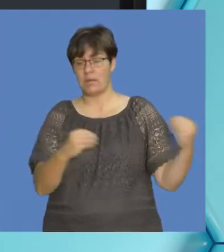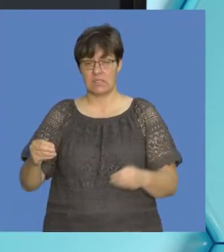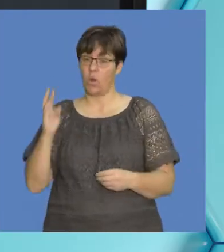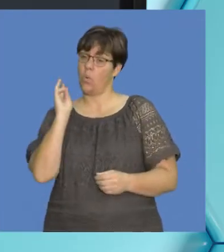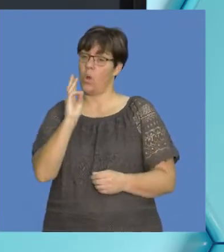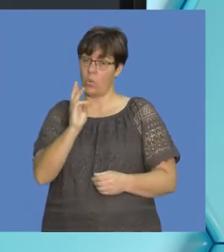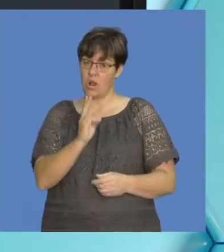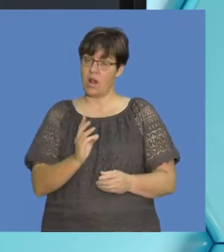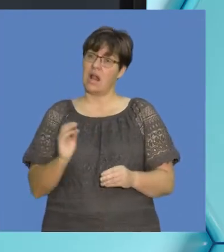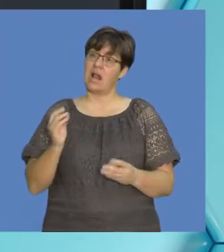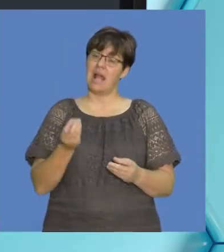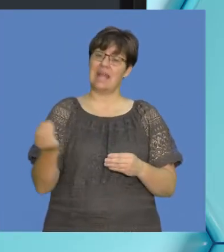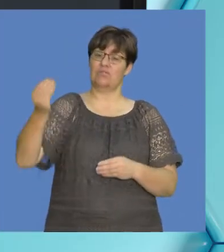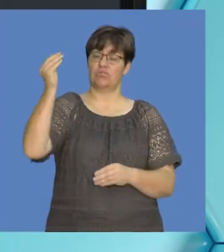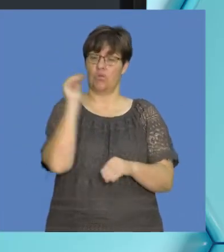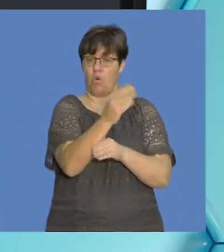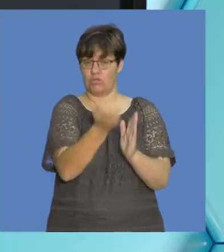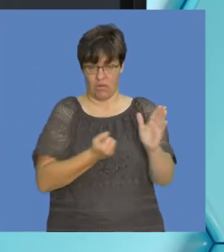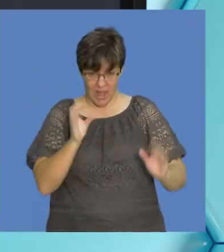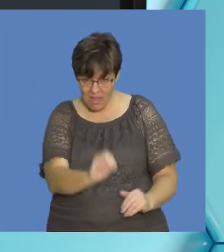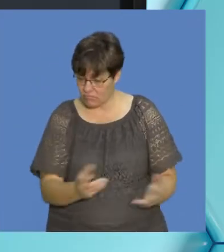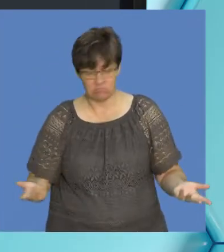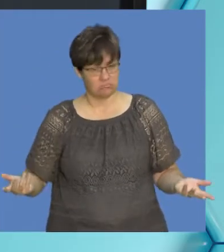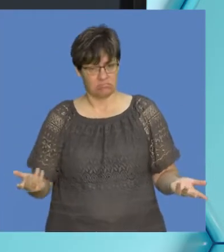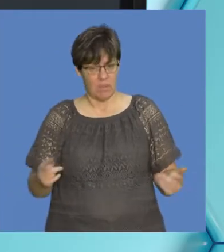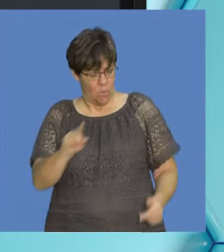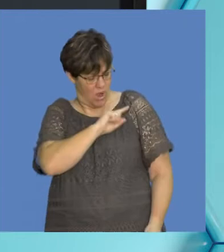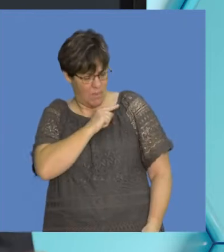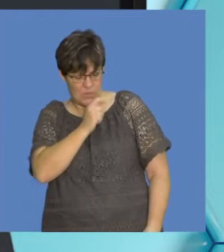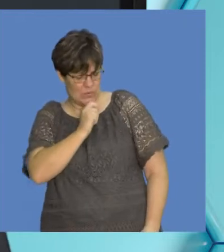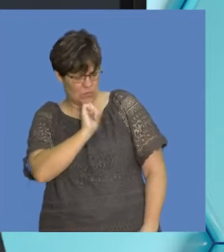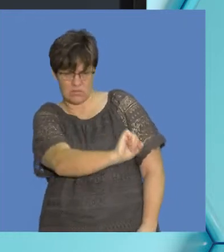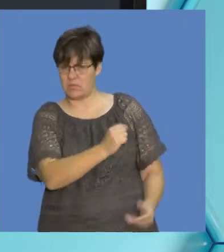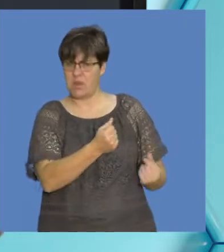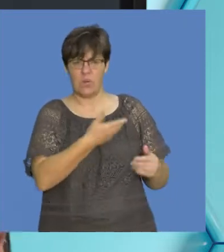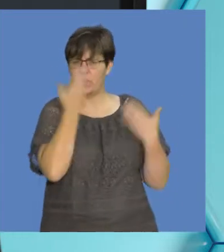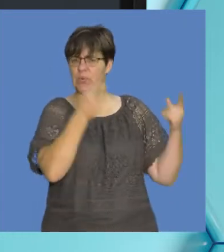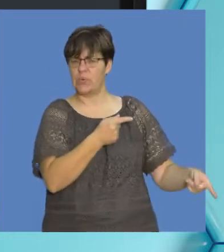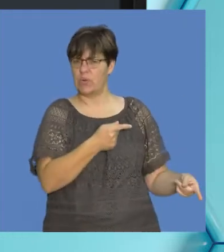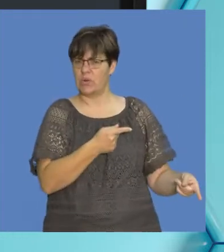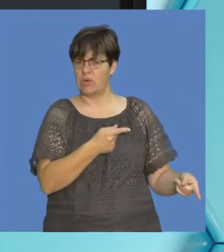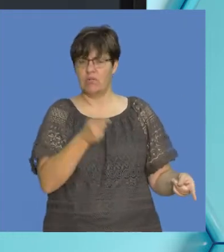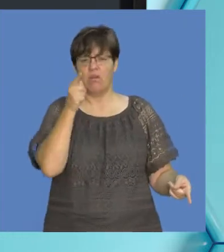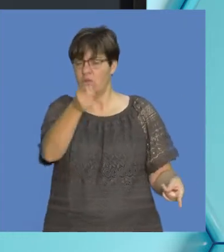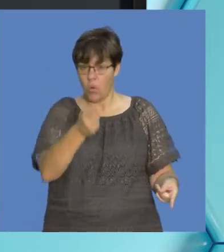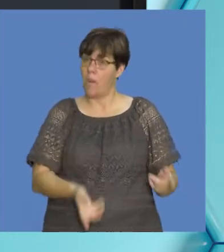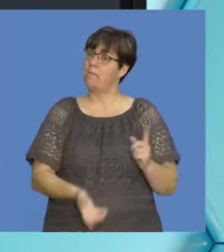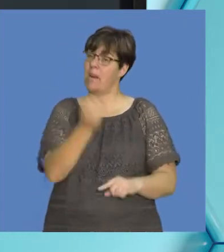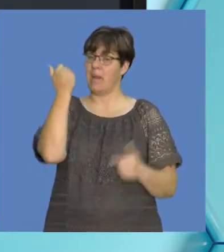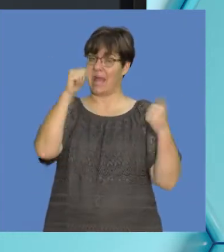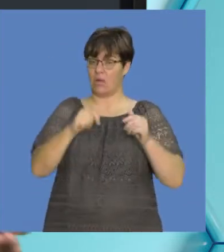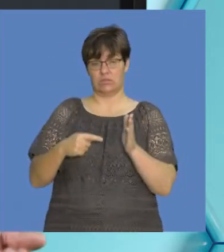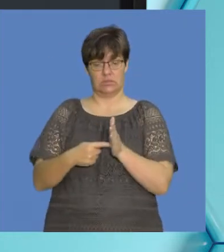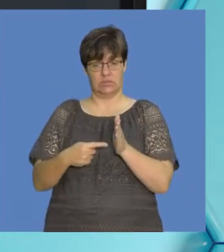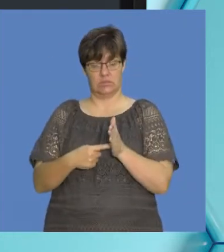have interest on overdraft. If you are not using the bank's money, then certainly you will not have an account